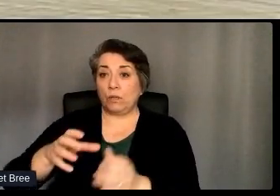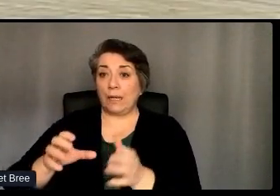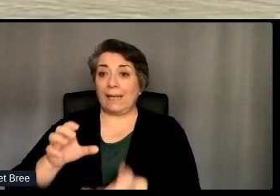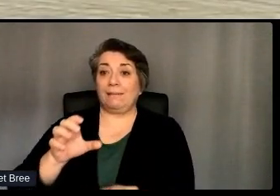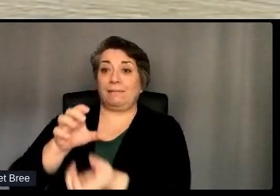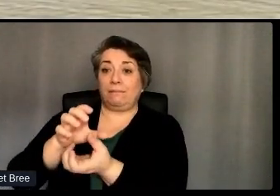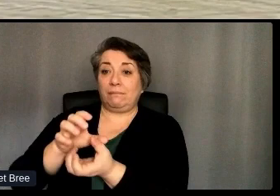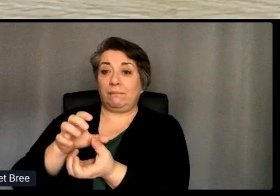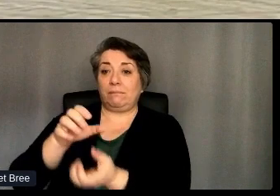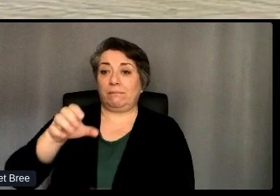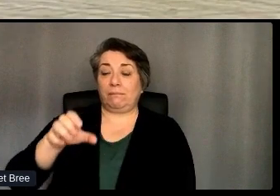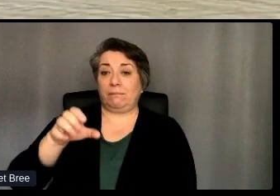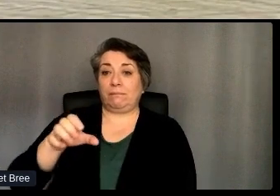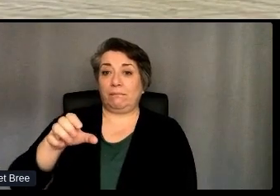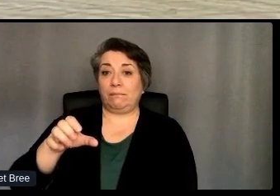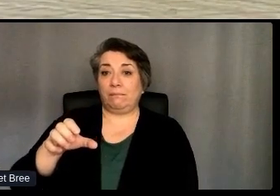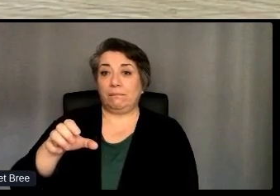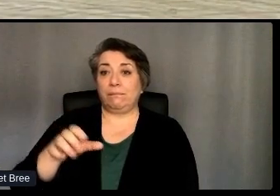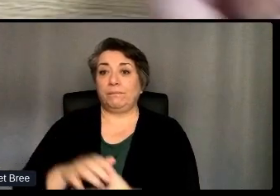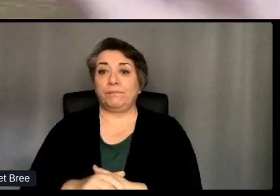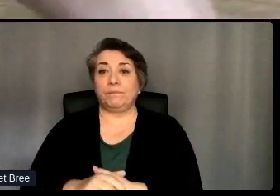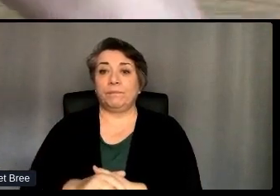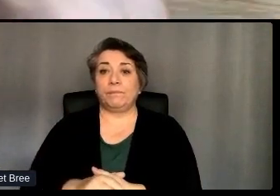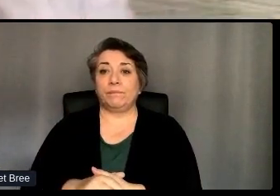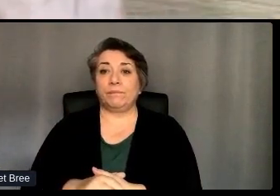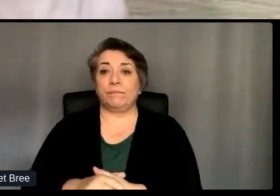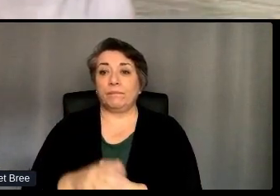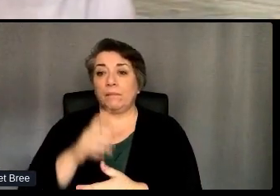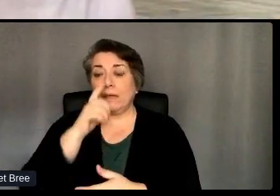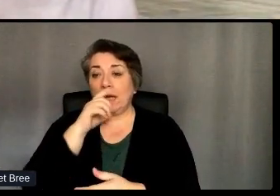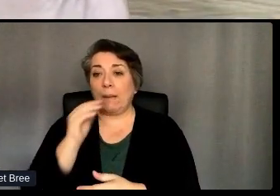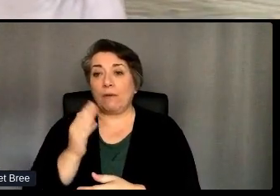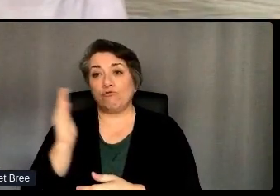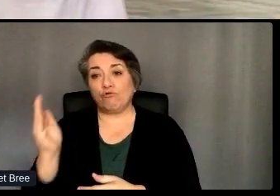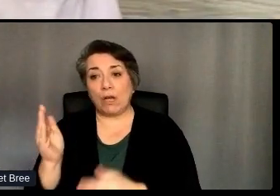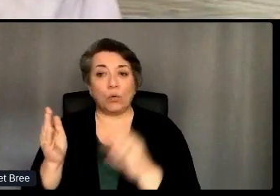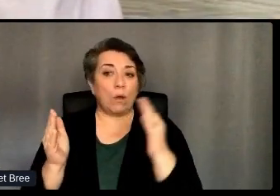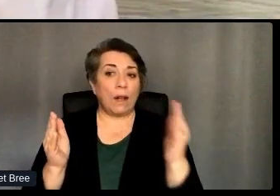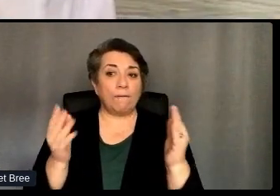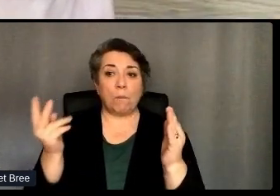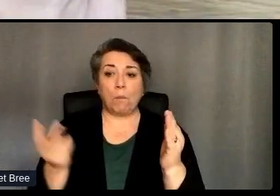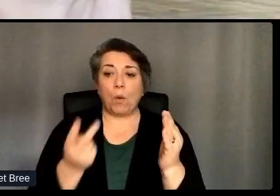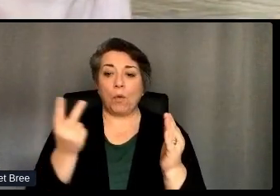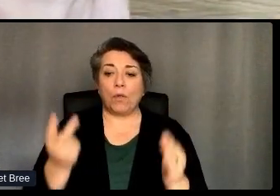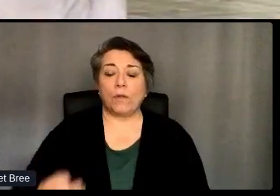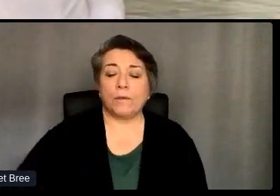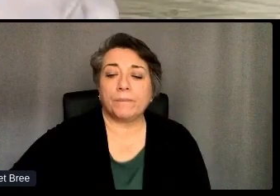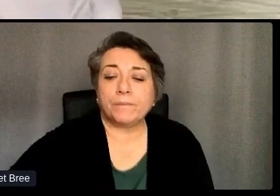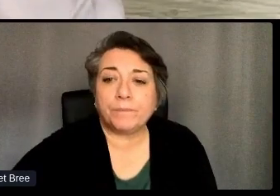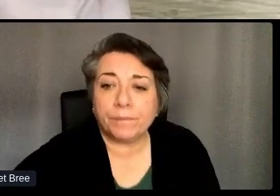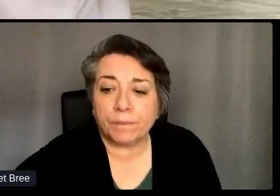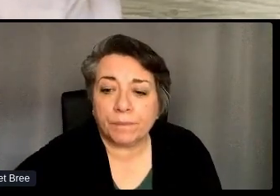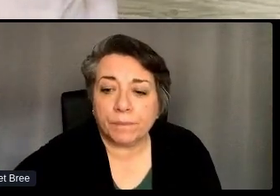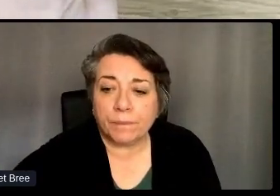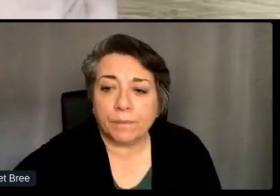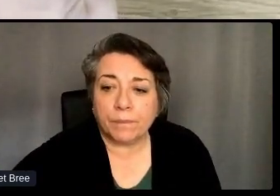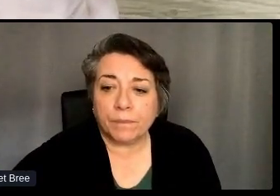right-hand use, but also for left-hand use. You basically swap it around to the other side.